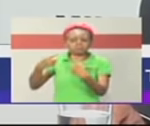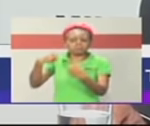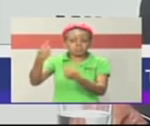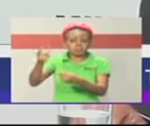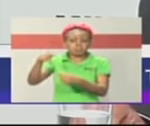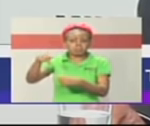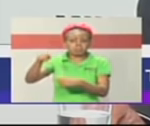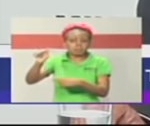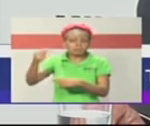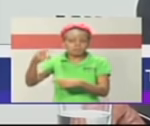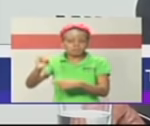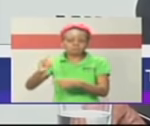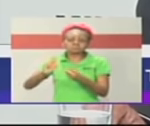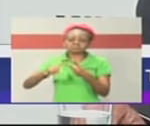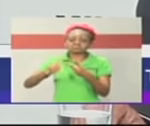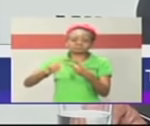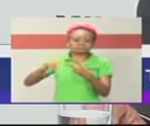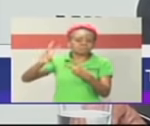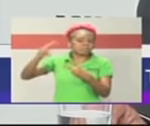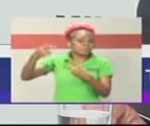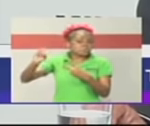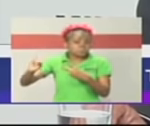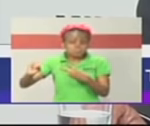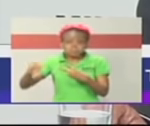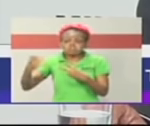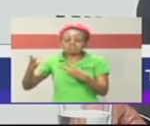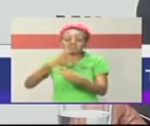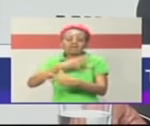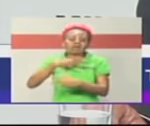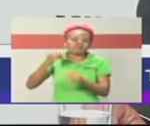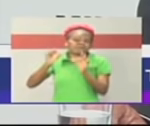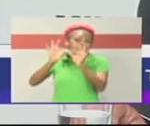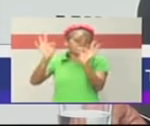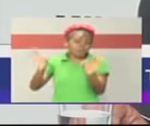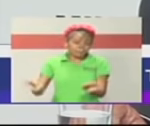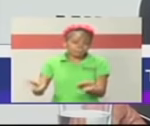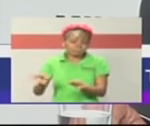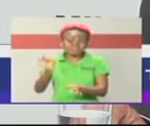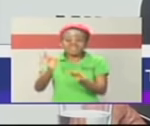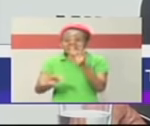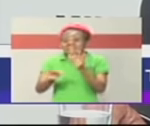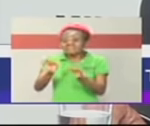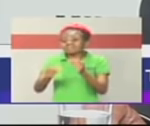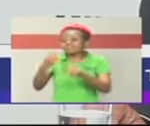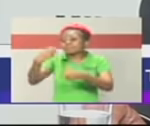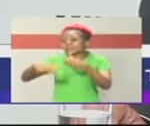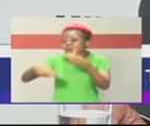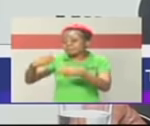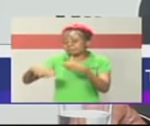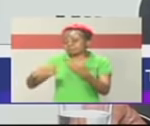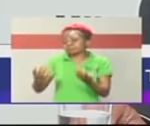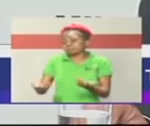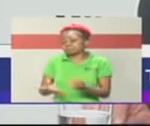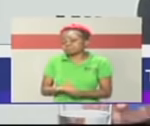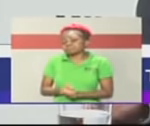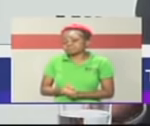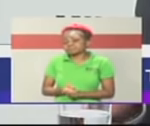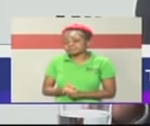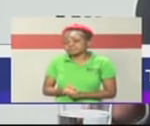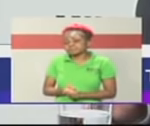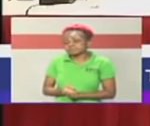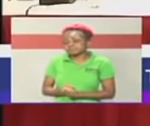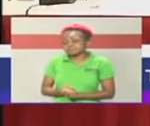to WHO, and it will go to the manufacturers if warranted, by way of weekly reports. Thank you very much,